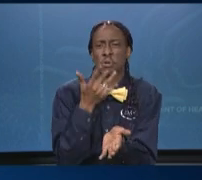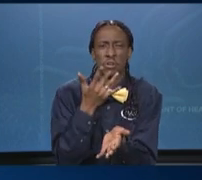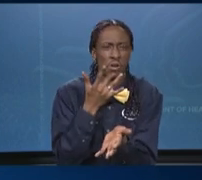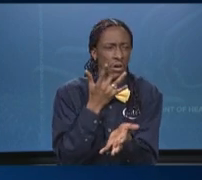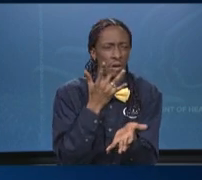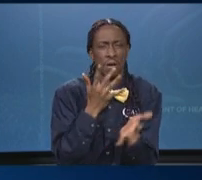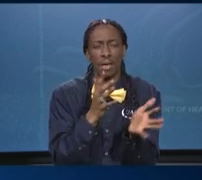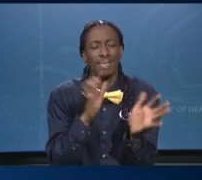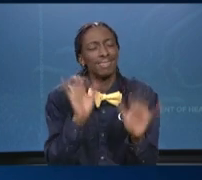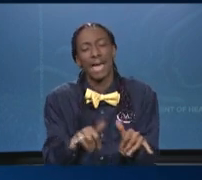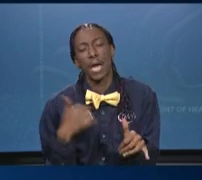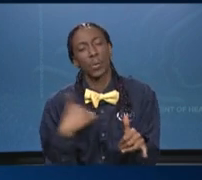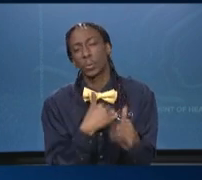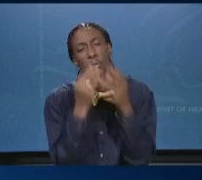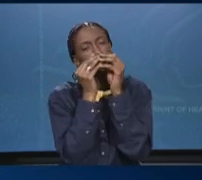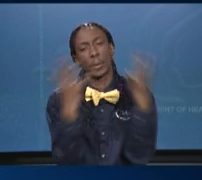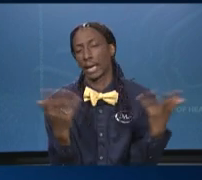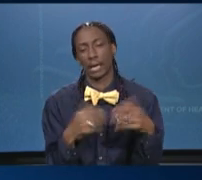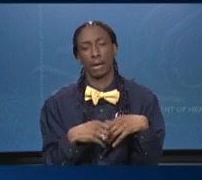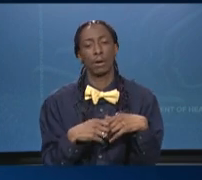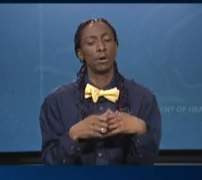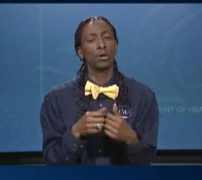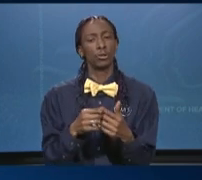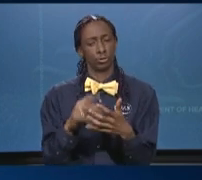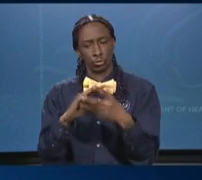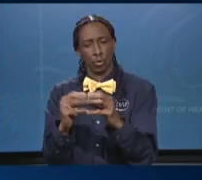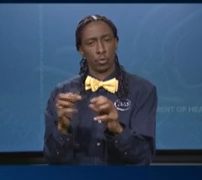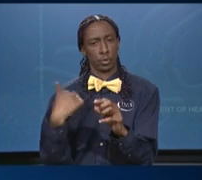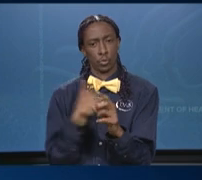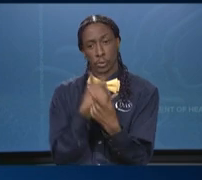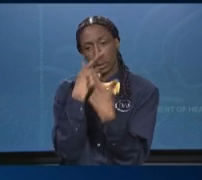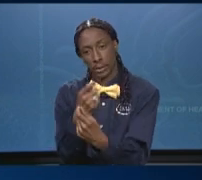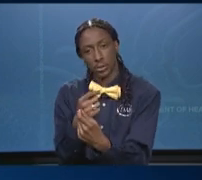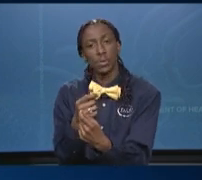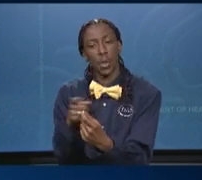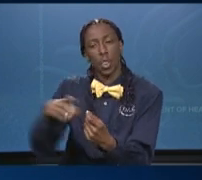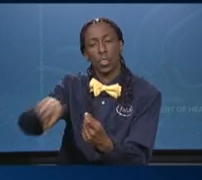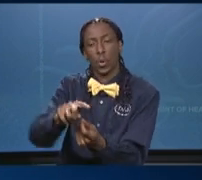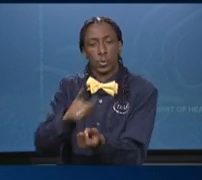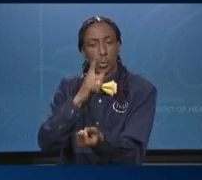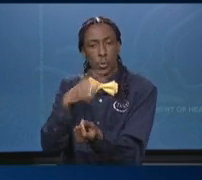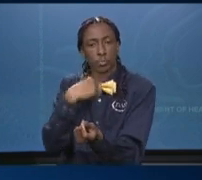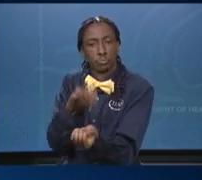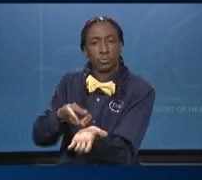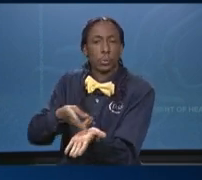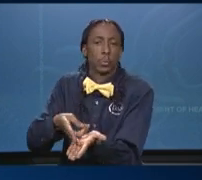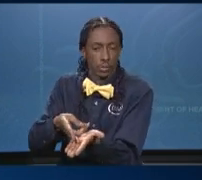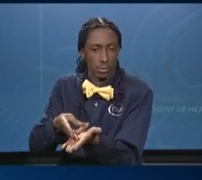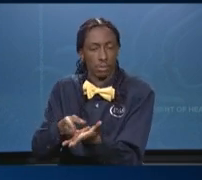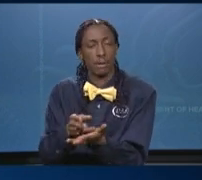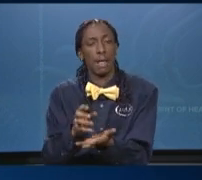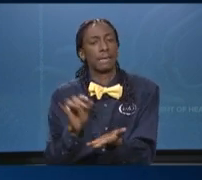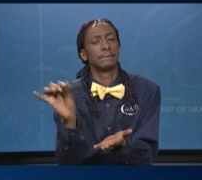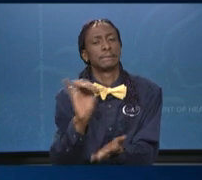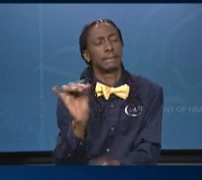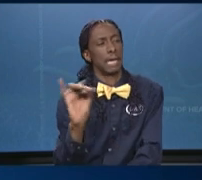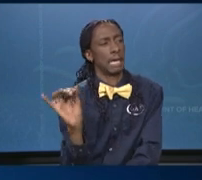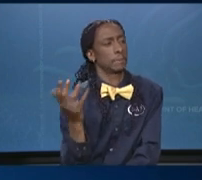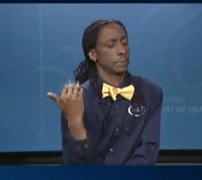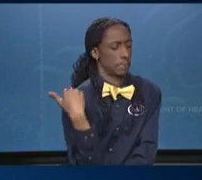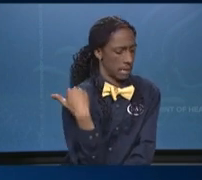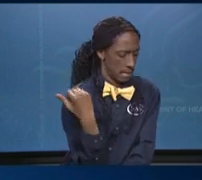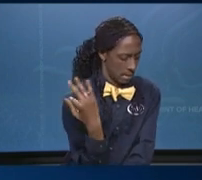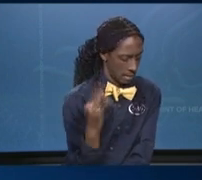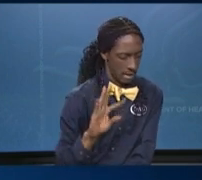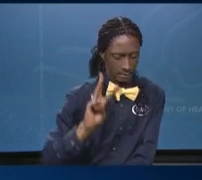really care about. The stories we care about are the truthful stories. And so I will simply say to you, just as in the